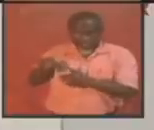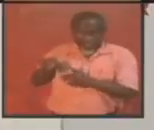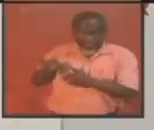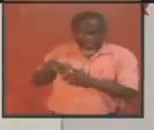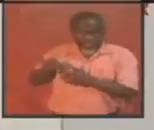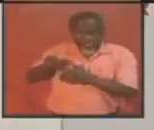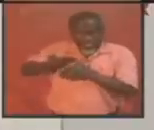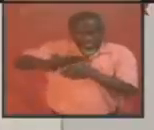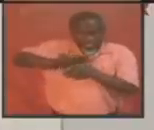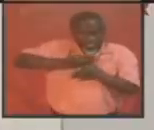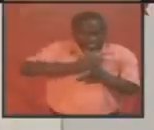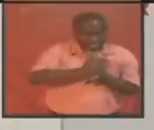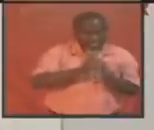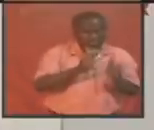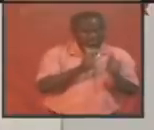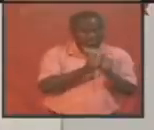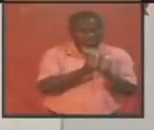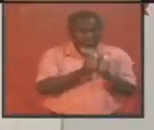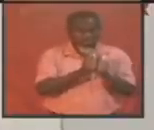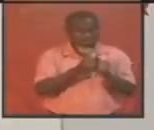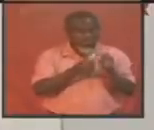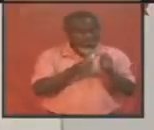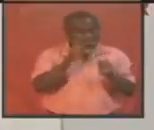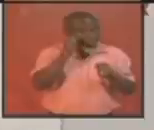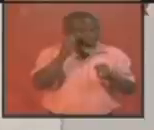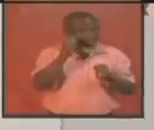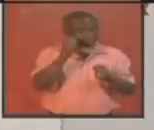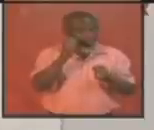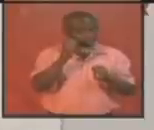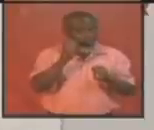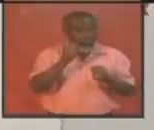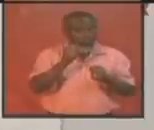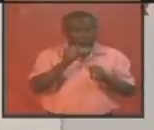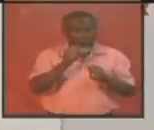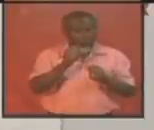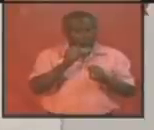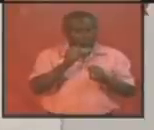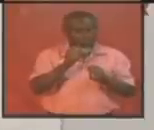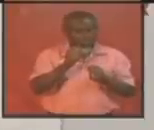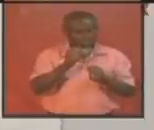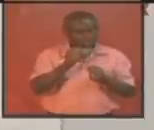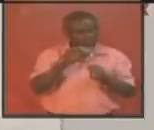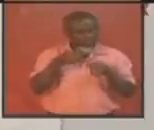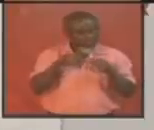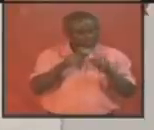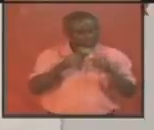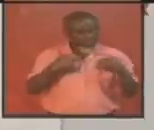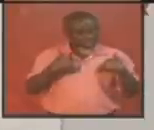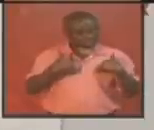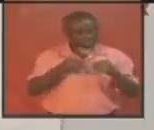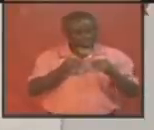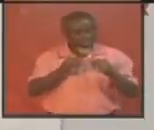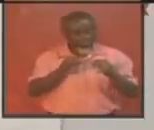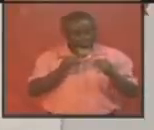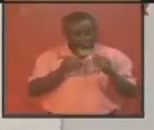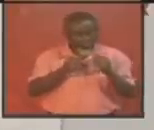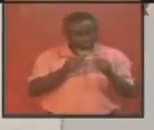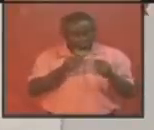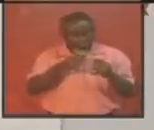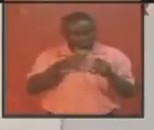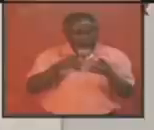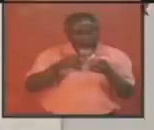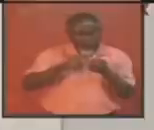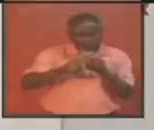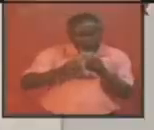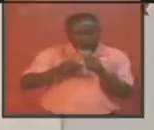been heralded as another sign of the closeness that exists within CARICOM and a